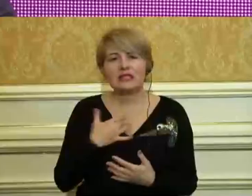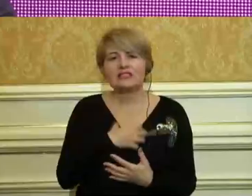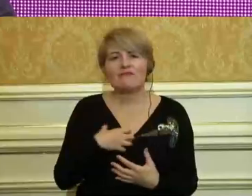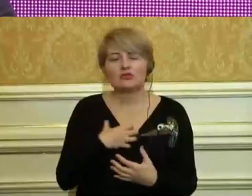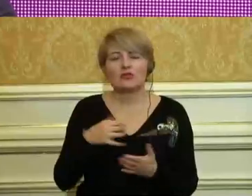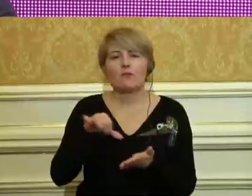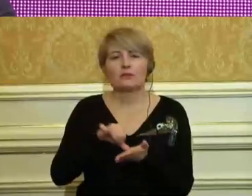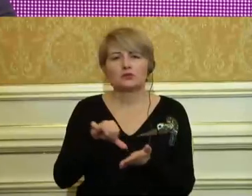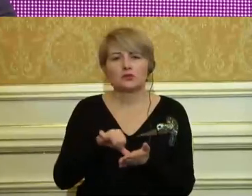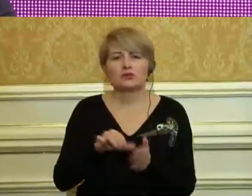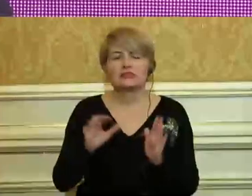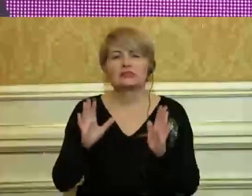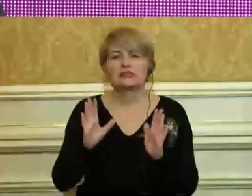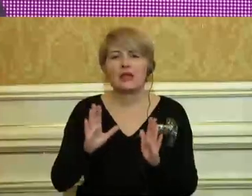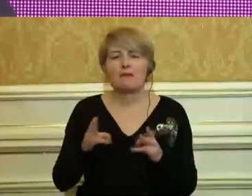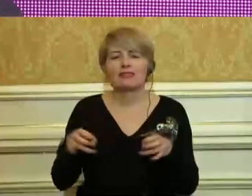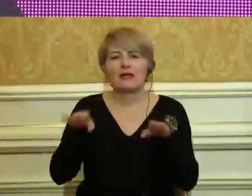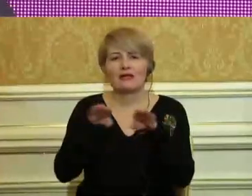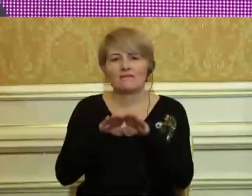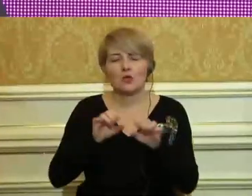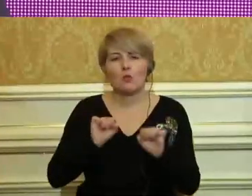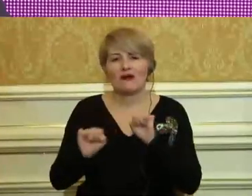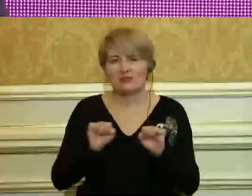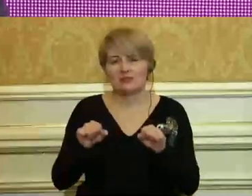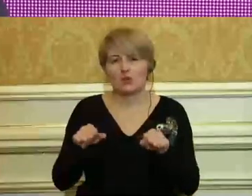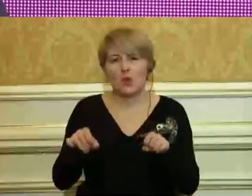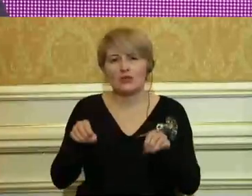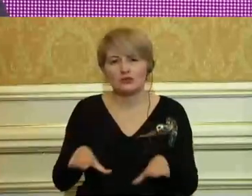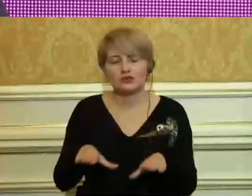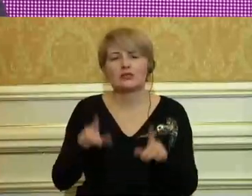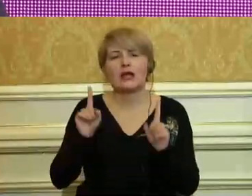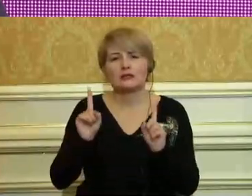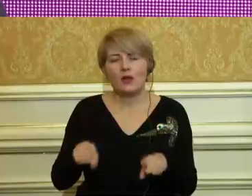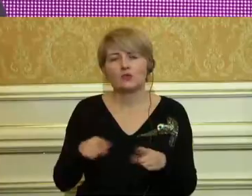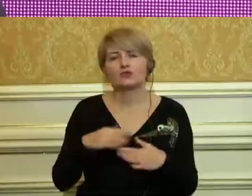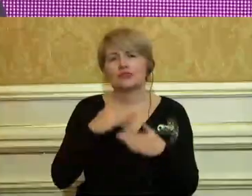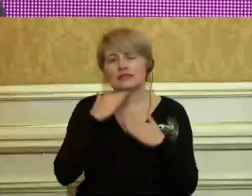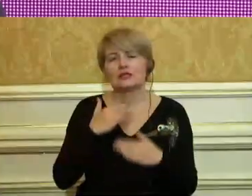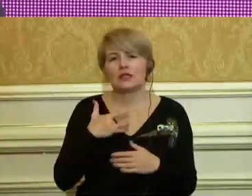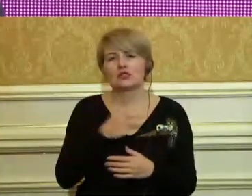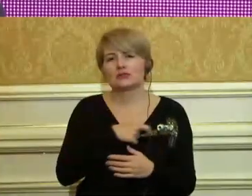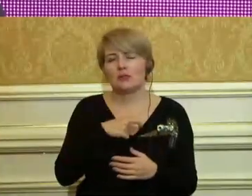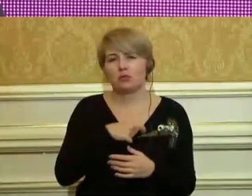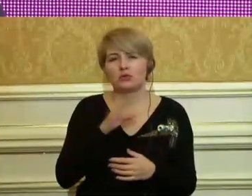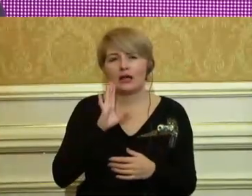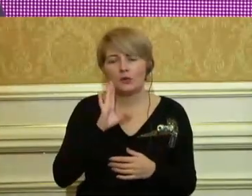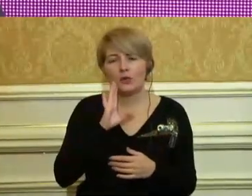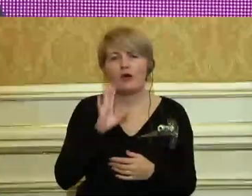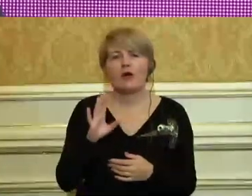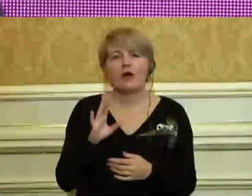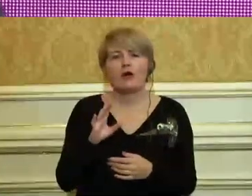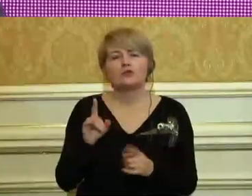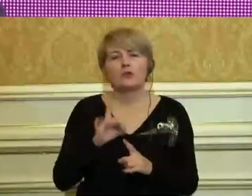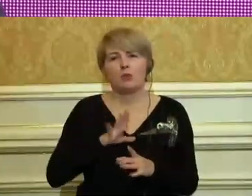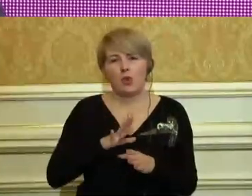Sweden government. So well, thank you so much, but for us to be present on the level of the so-called high-level